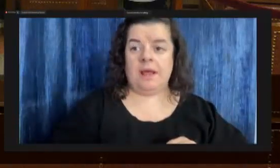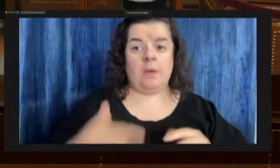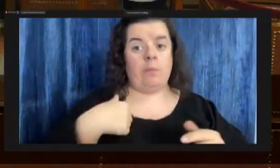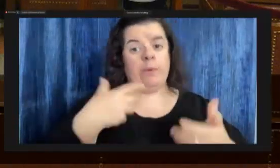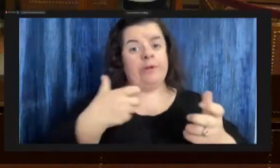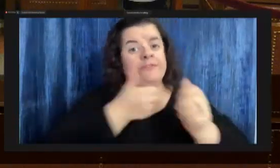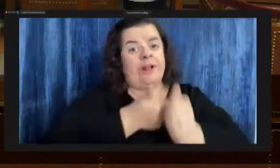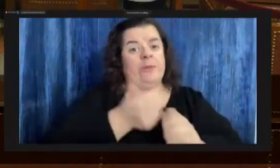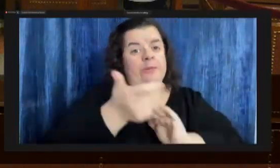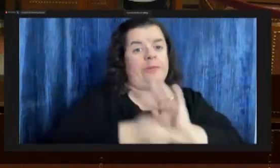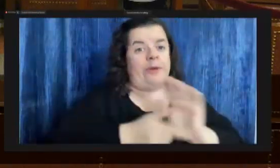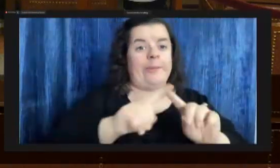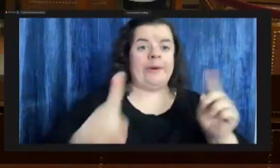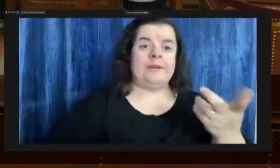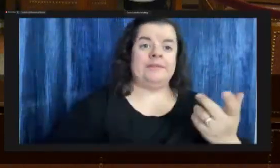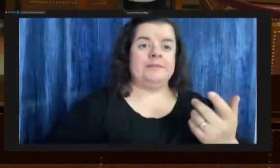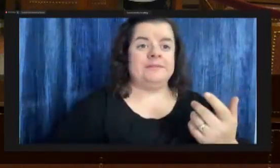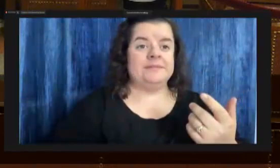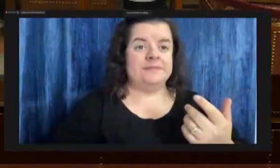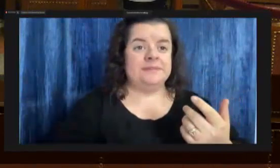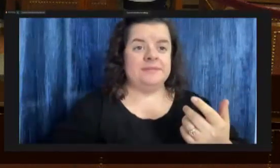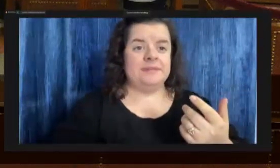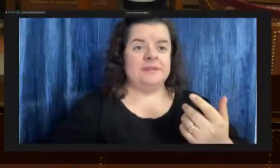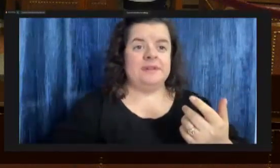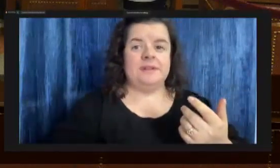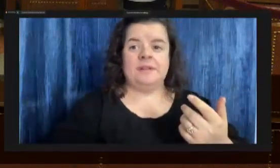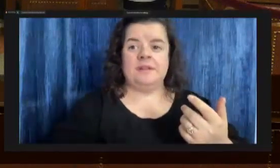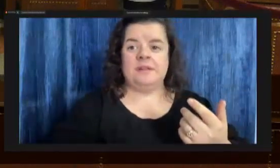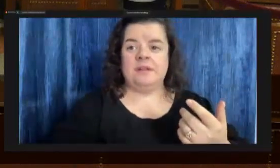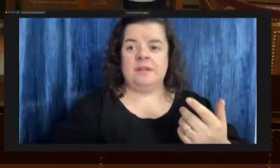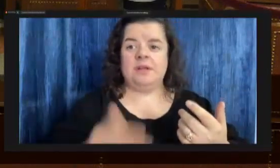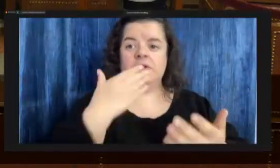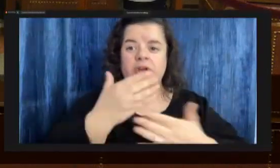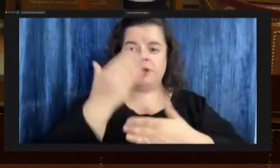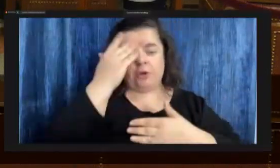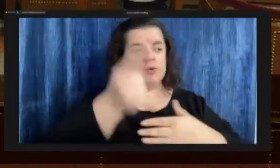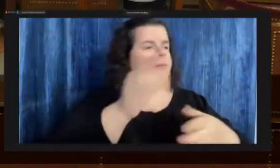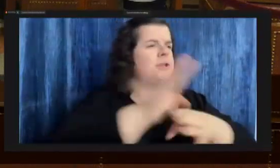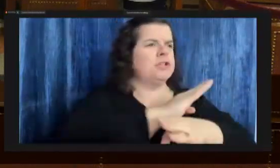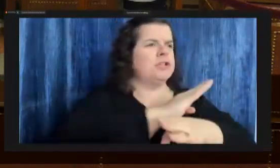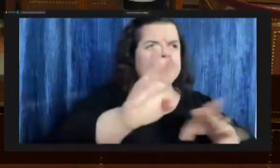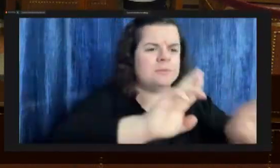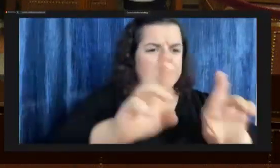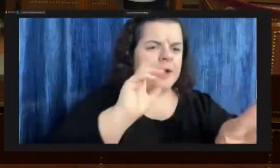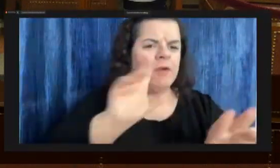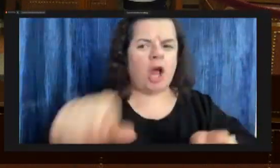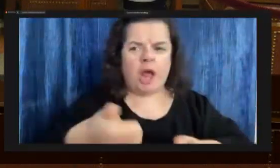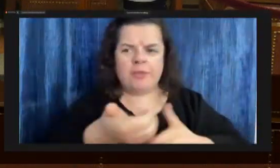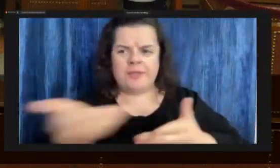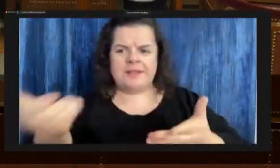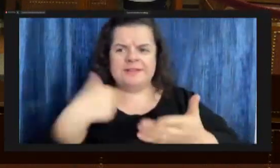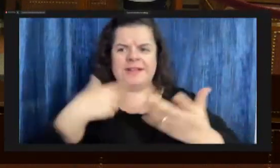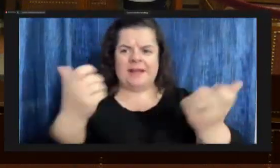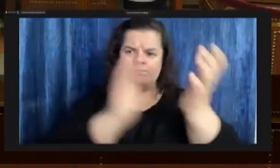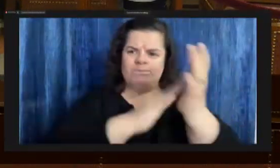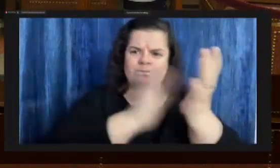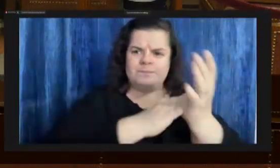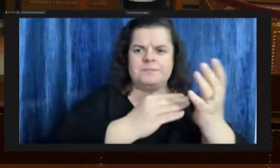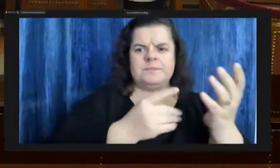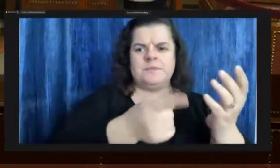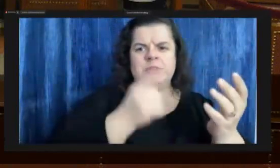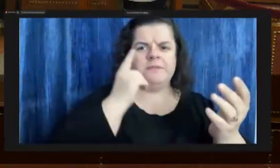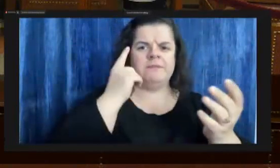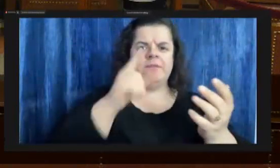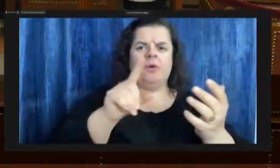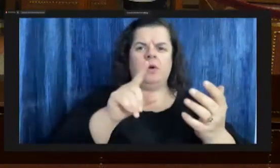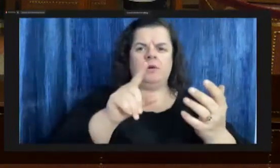Yeah. Okay. Good to know. Yeah, that's it. Sorry, you've been so busy preparing for other things, right. But thank you. This is, you know, I commend you all for, you know, putting a lantern